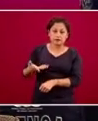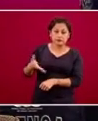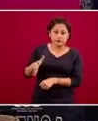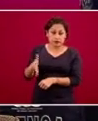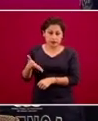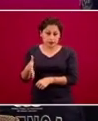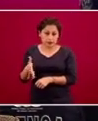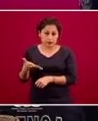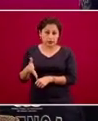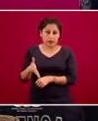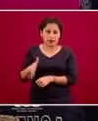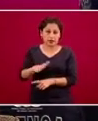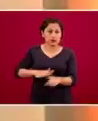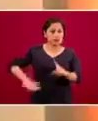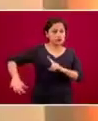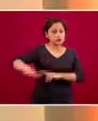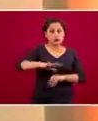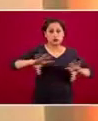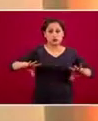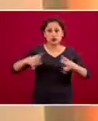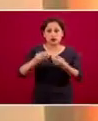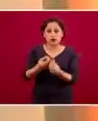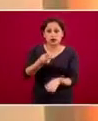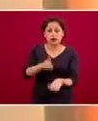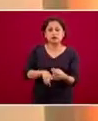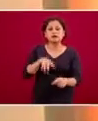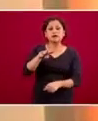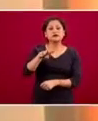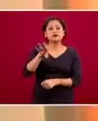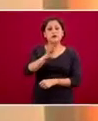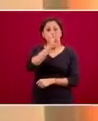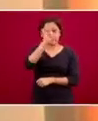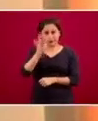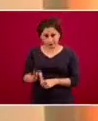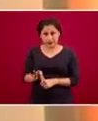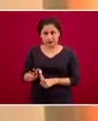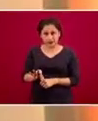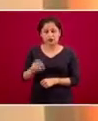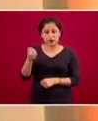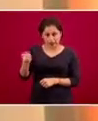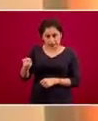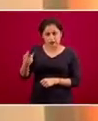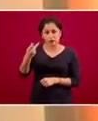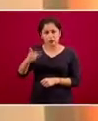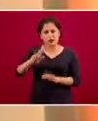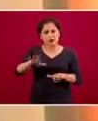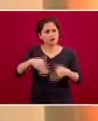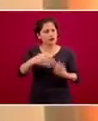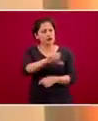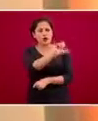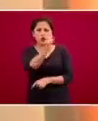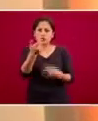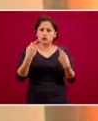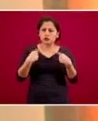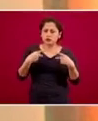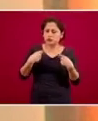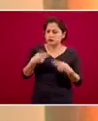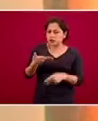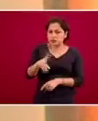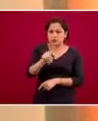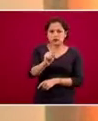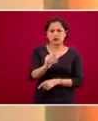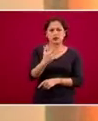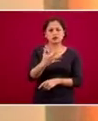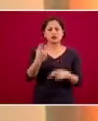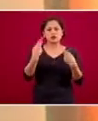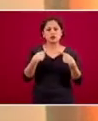pathological consumption of certain substances, that is approximately 19% of Mexican population.